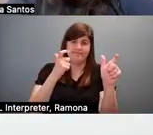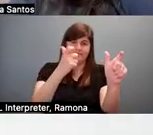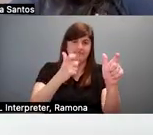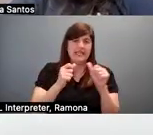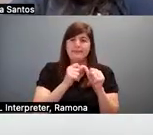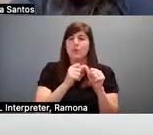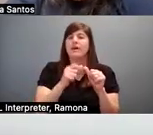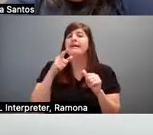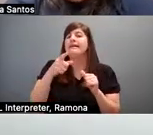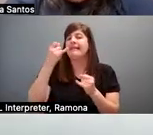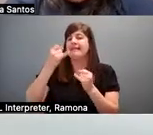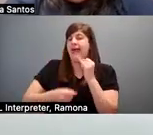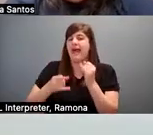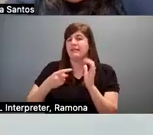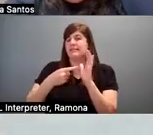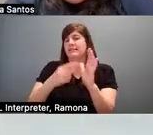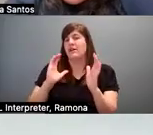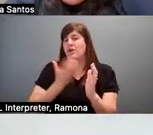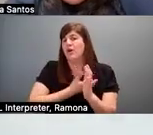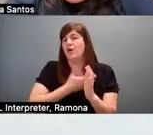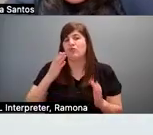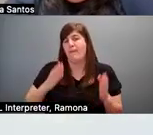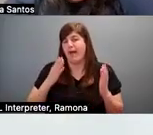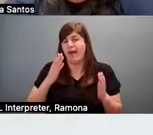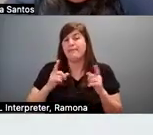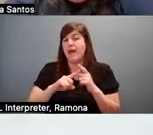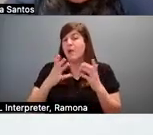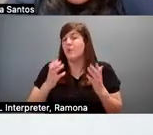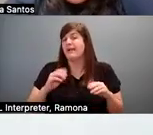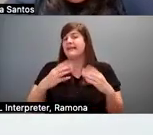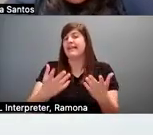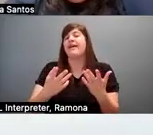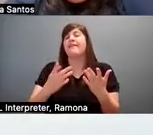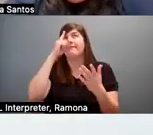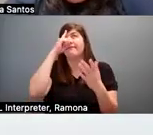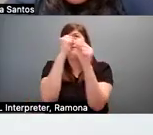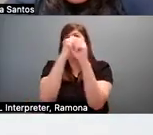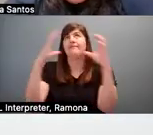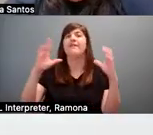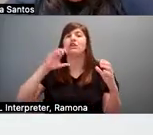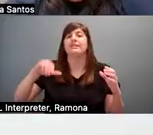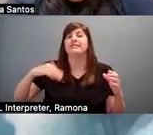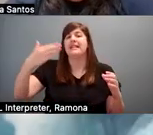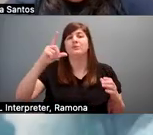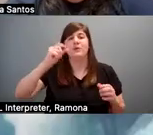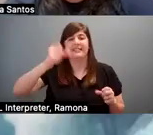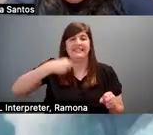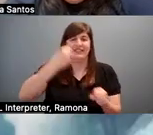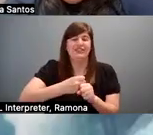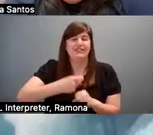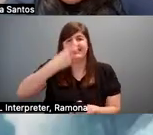So this is the last iteration of our little robot, but I want to give you the vision for the next 20 years.